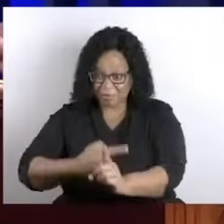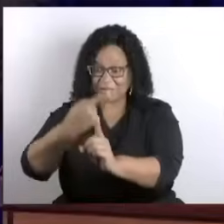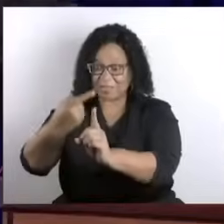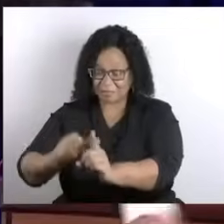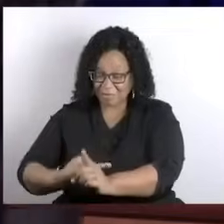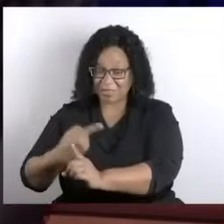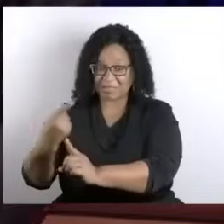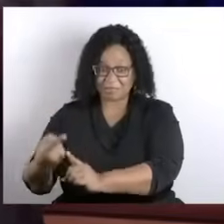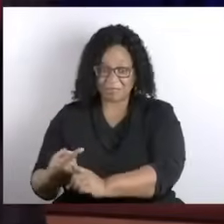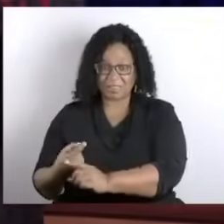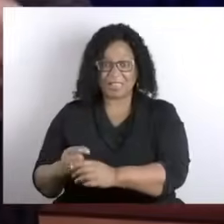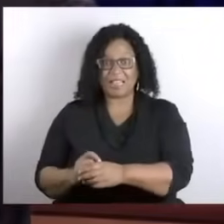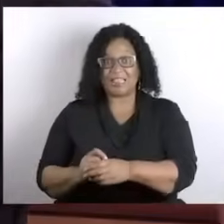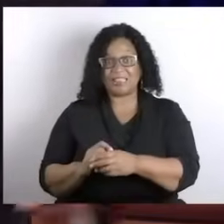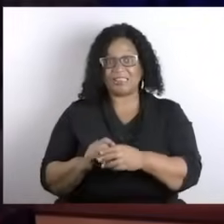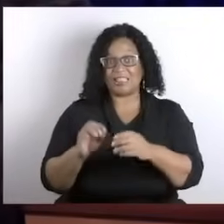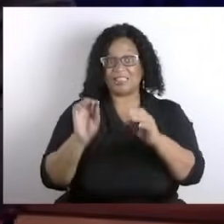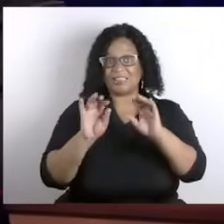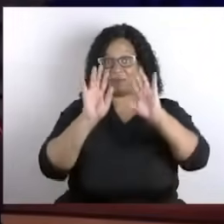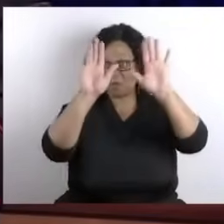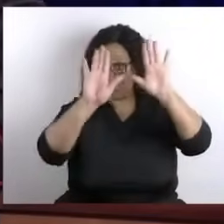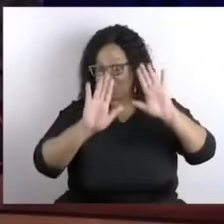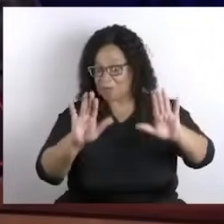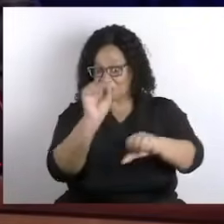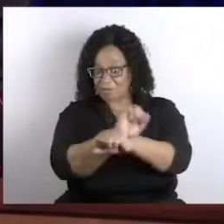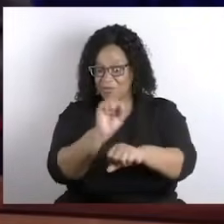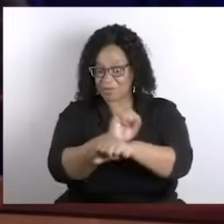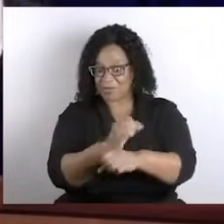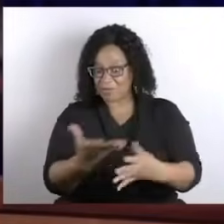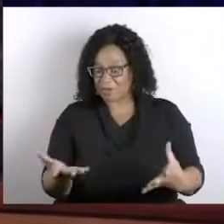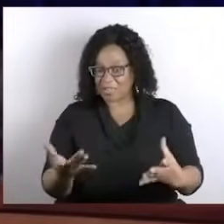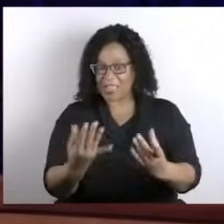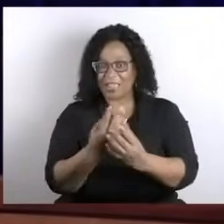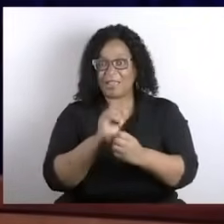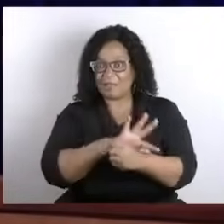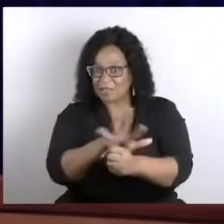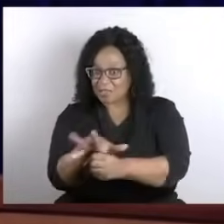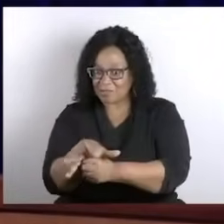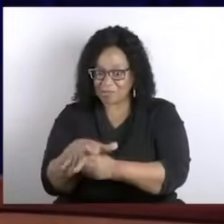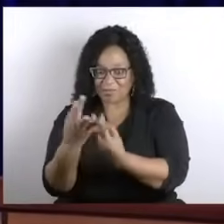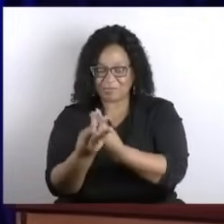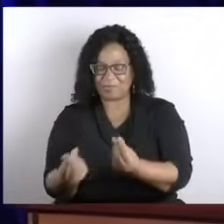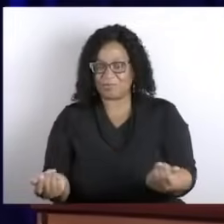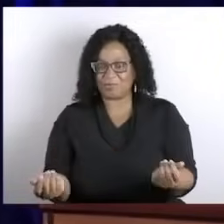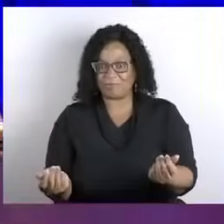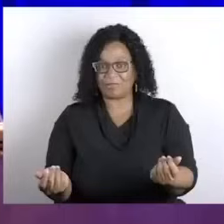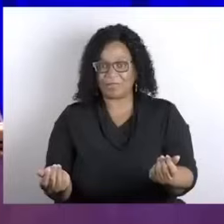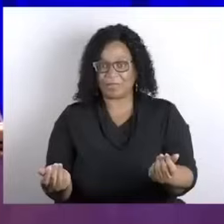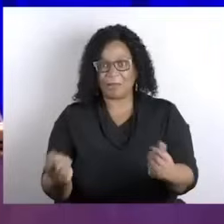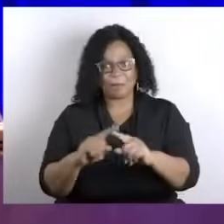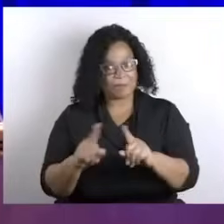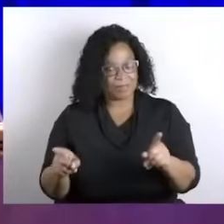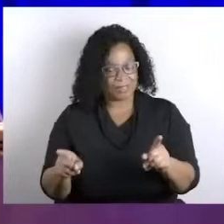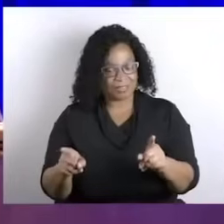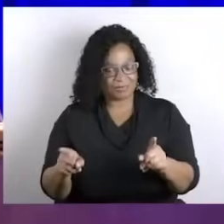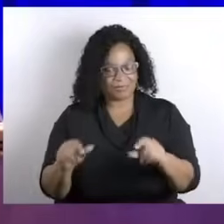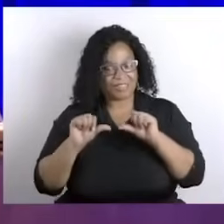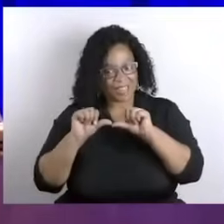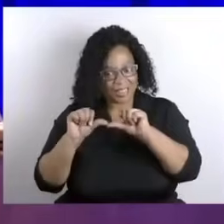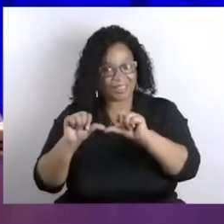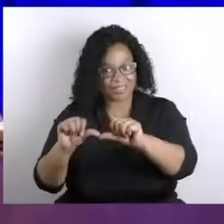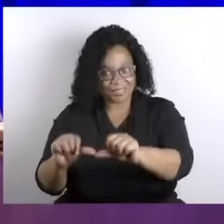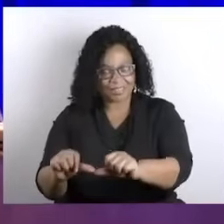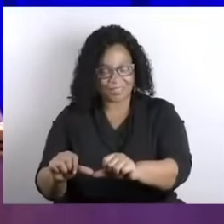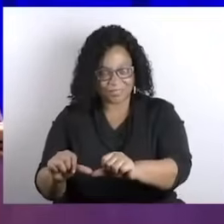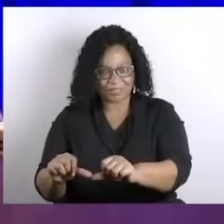pass away. It'll be like a miracle. It's just going to pass away. It's been many months now, and we're still dealing with the same